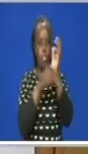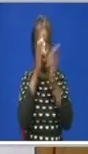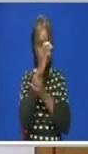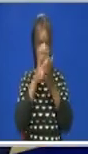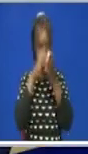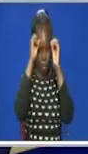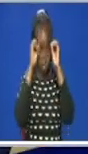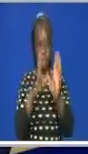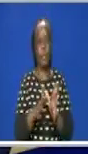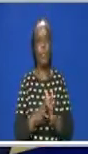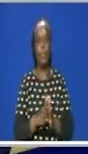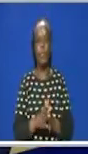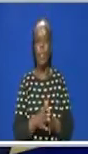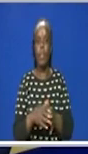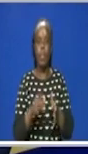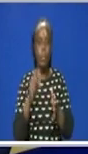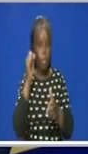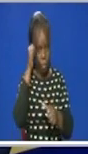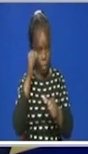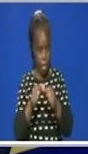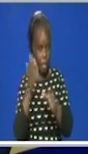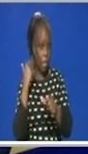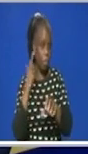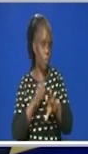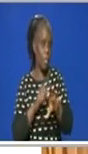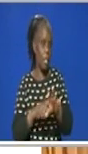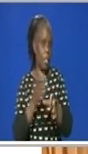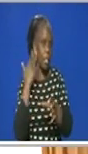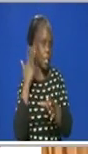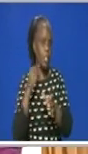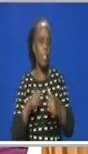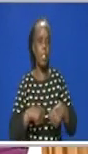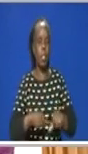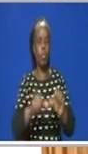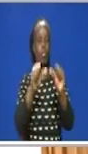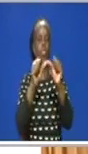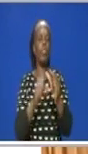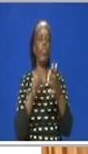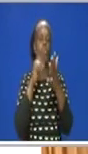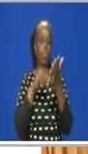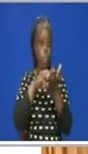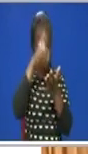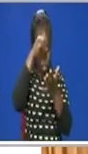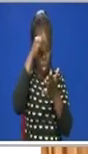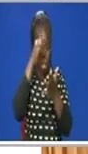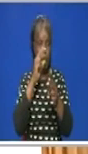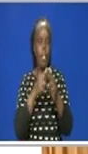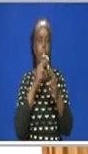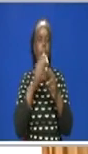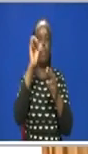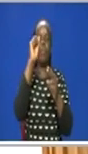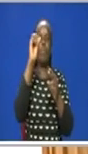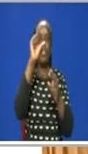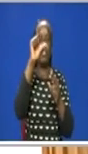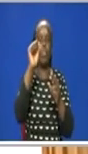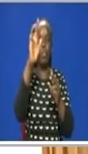of course, if we would do a recap from where we were, this is a continuation of a series that we began called Earth and the Solar System.